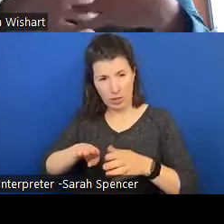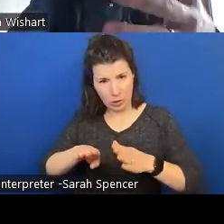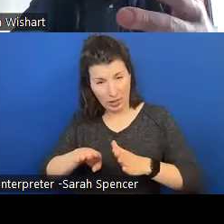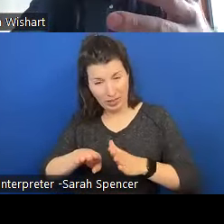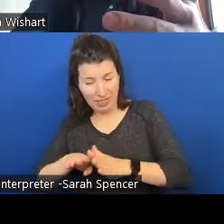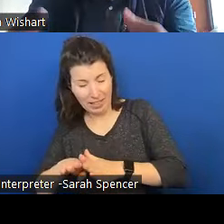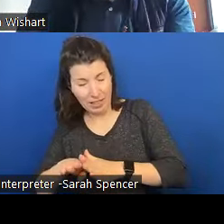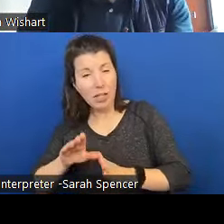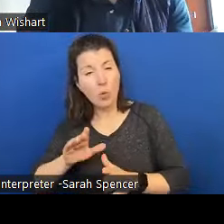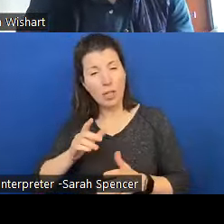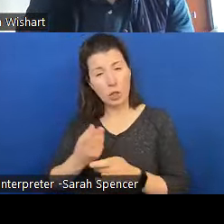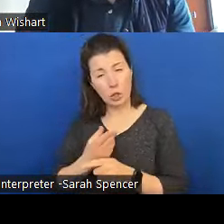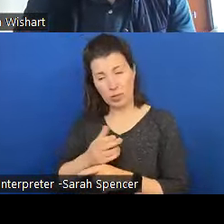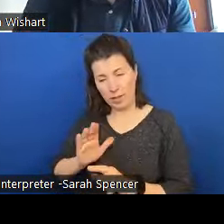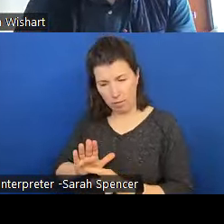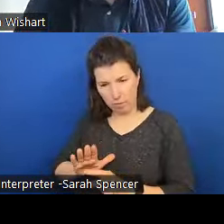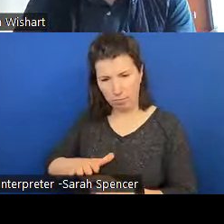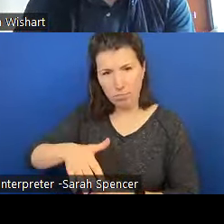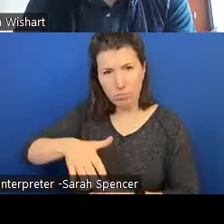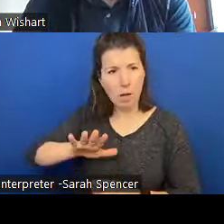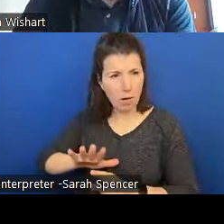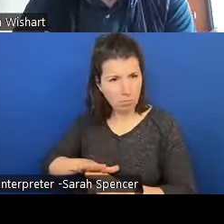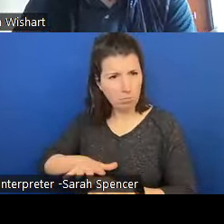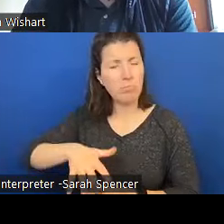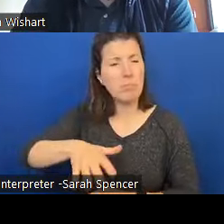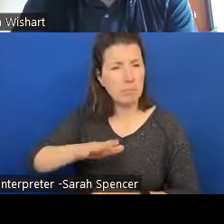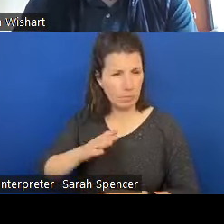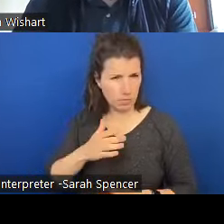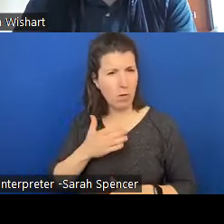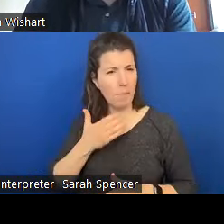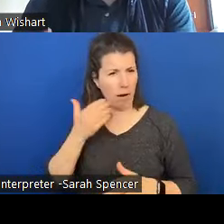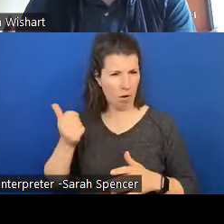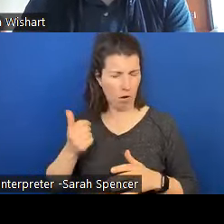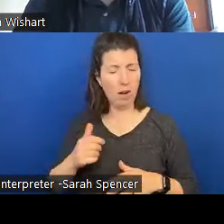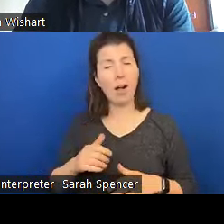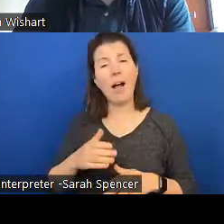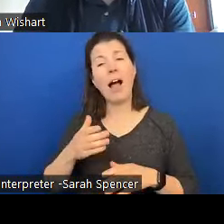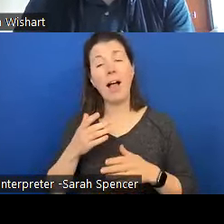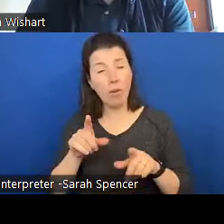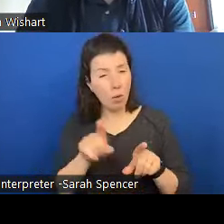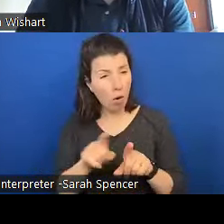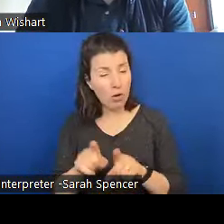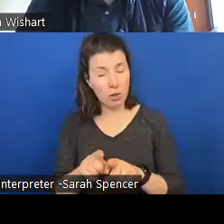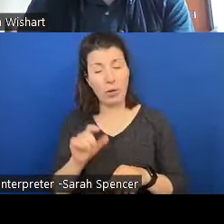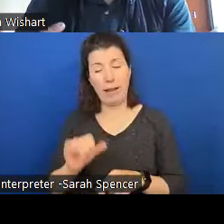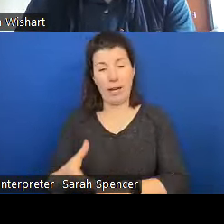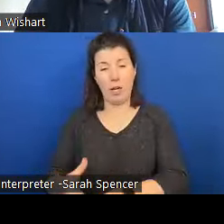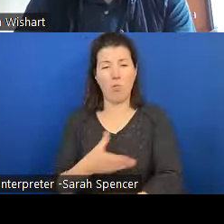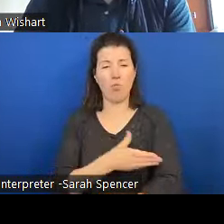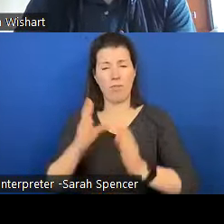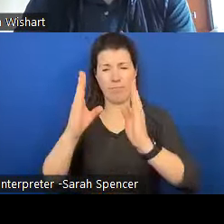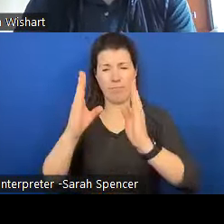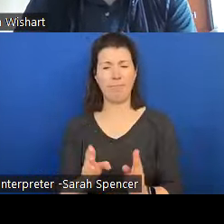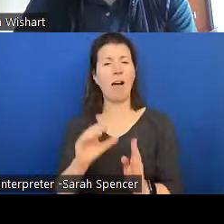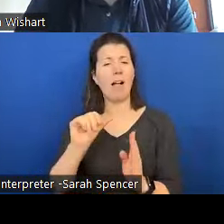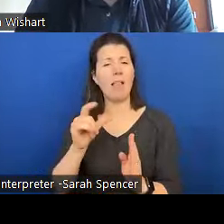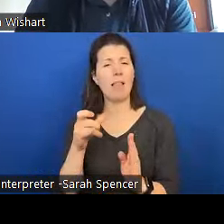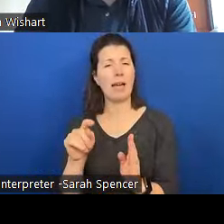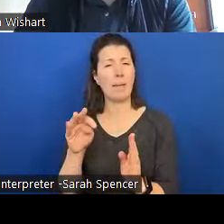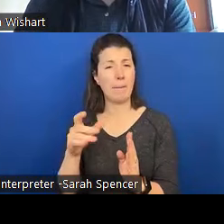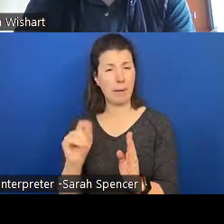some propulsion forward, and helping with our walking, and then improving alignment. And this can help prevent pain, can prevent